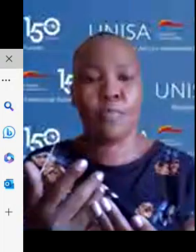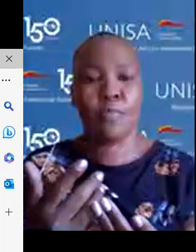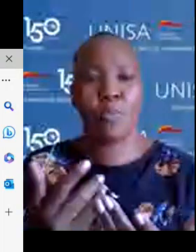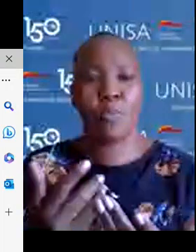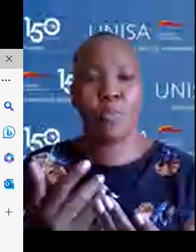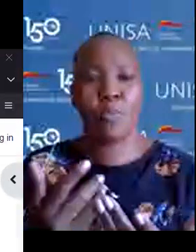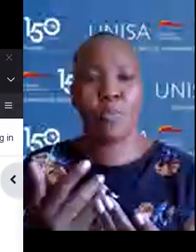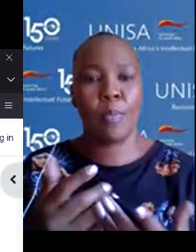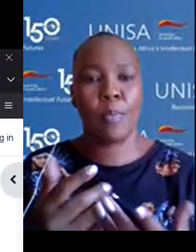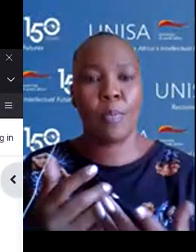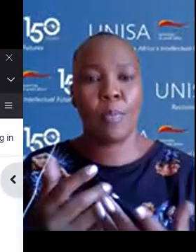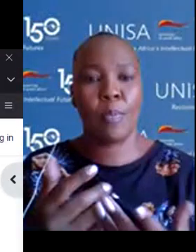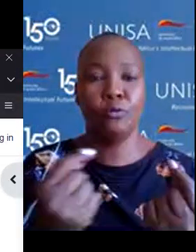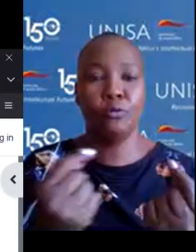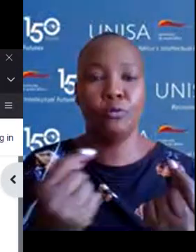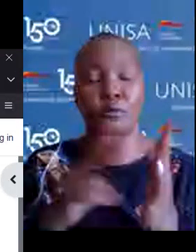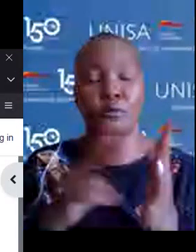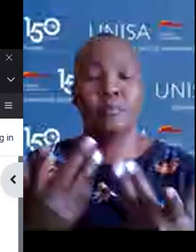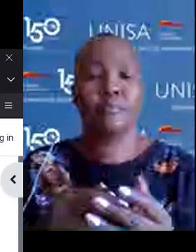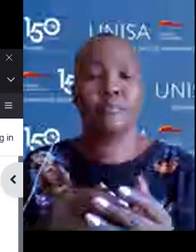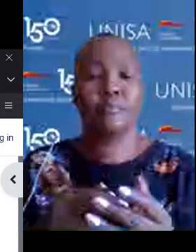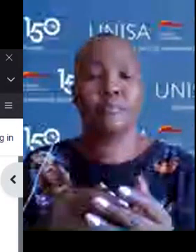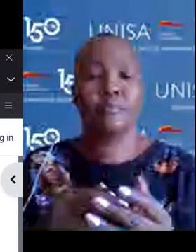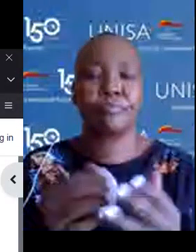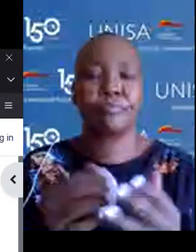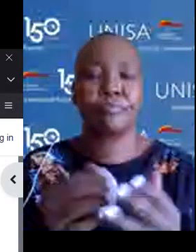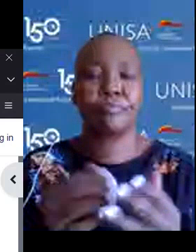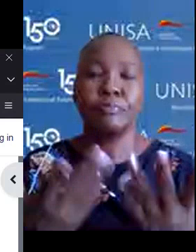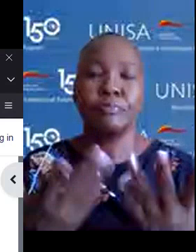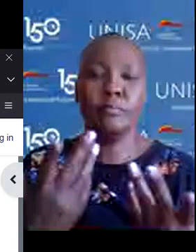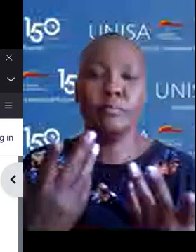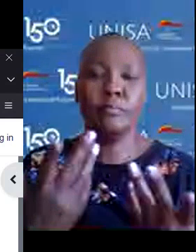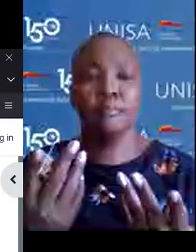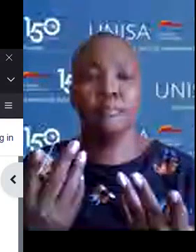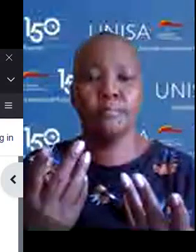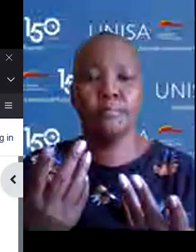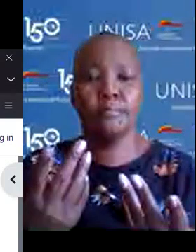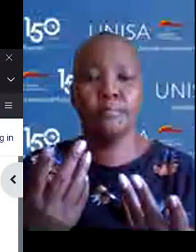go on this page at the top